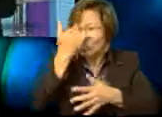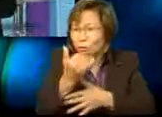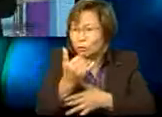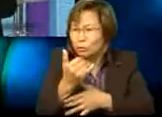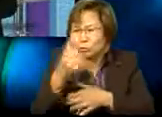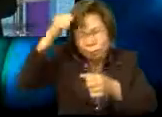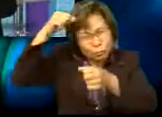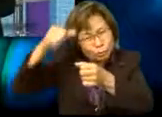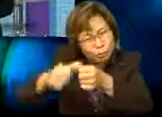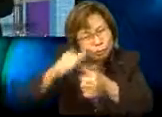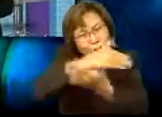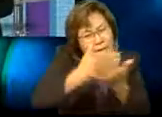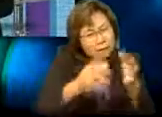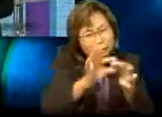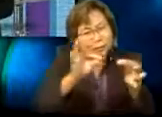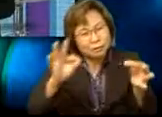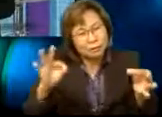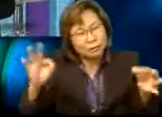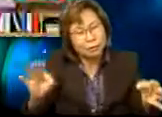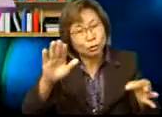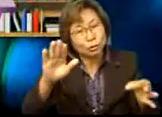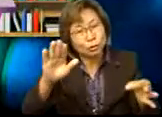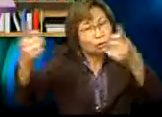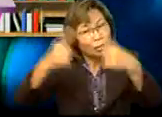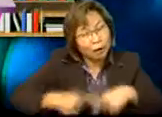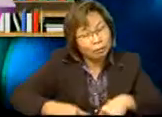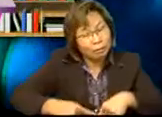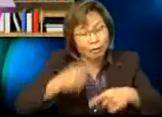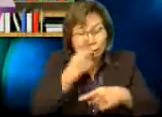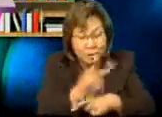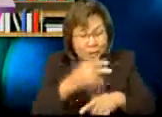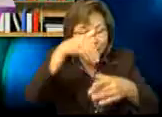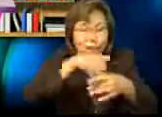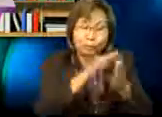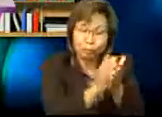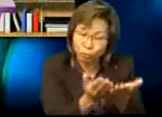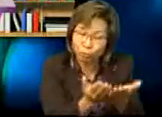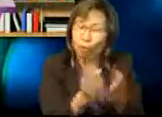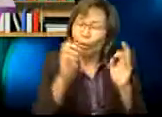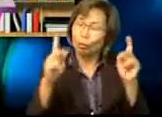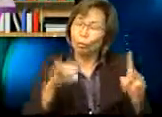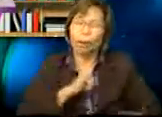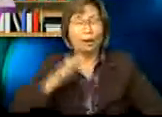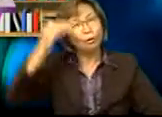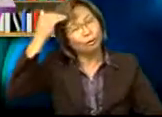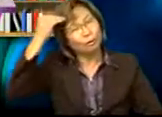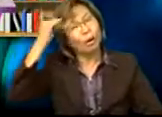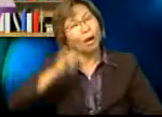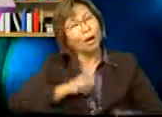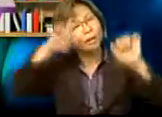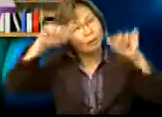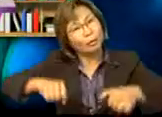of the sentences that you have come across in those books? Okay, I know. I can add more